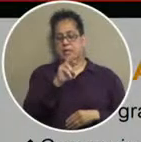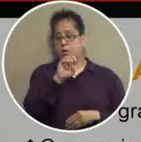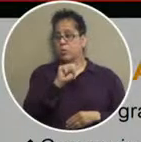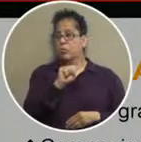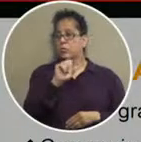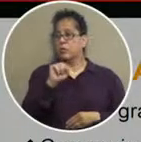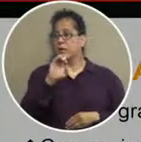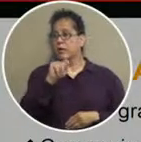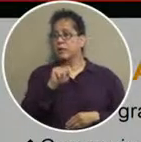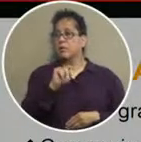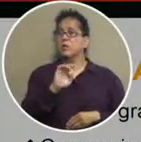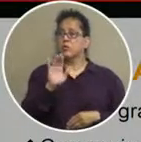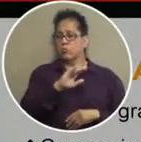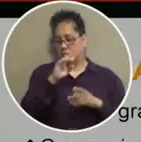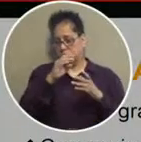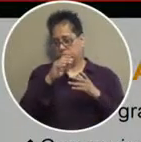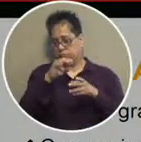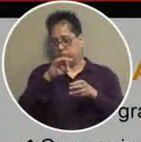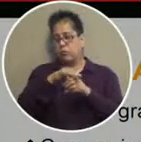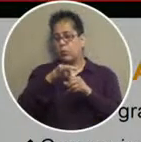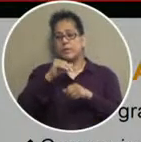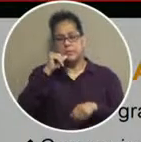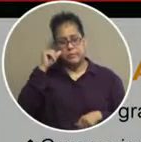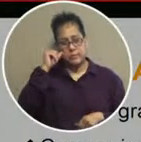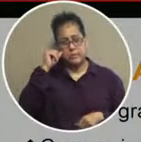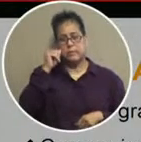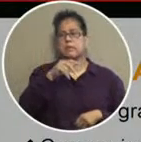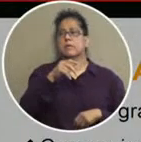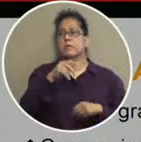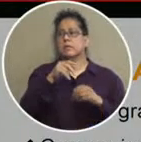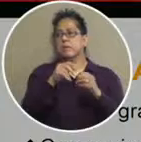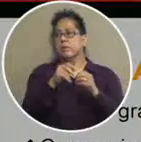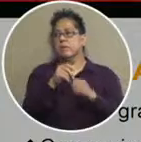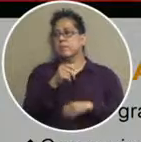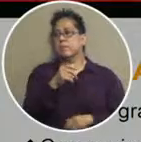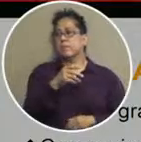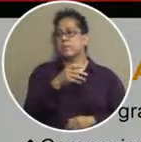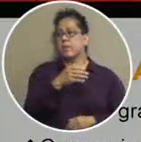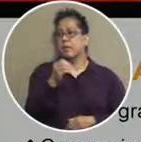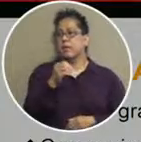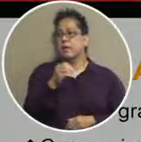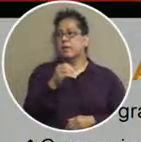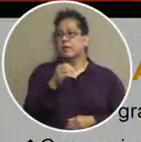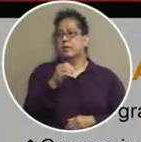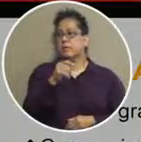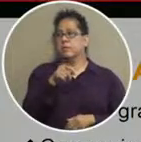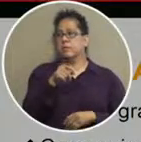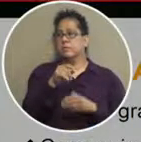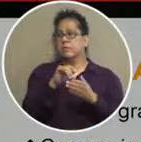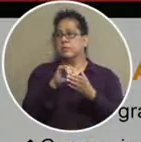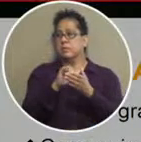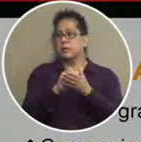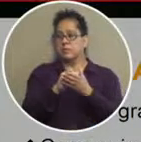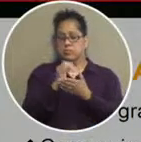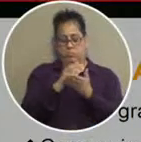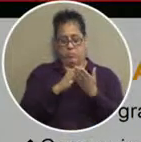took an action on yesterday in regards to that letter of support for that piece of legislation, which is currently